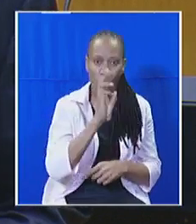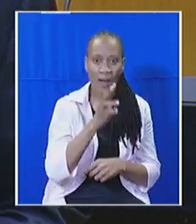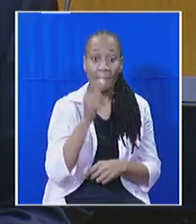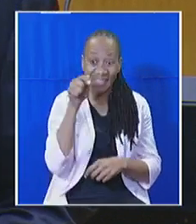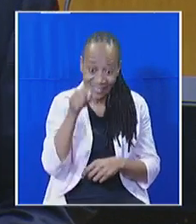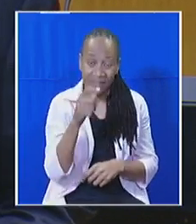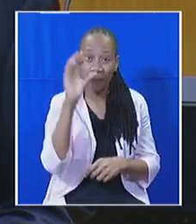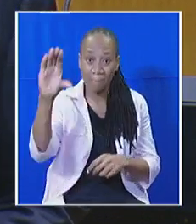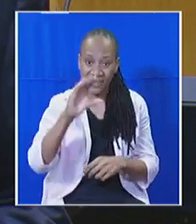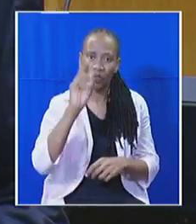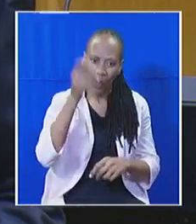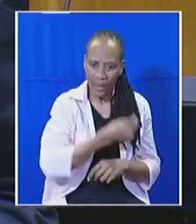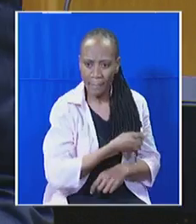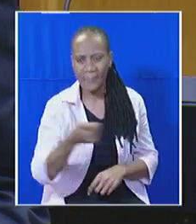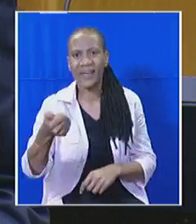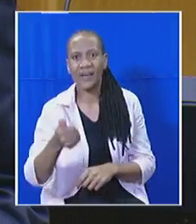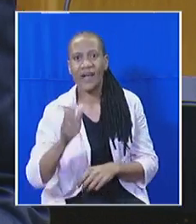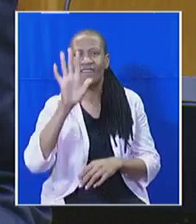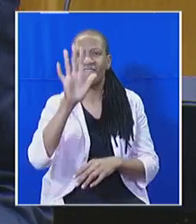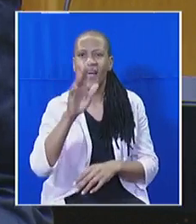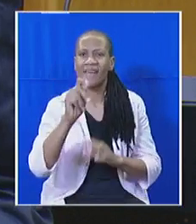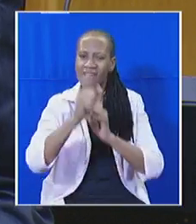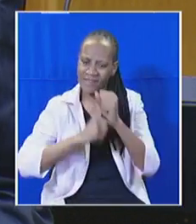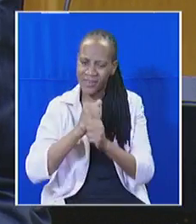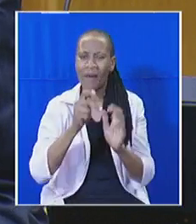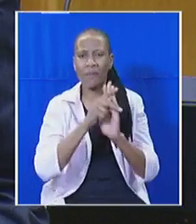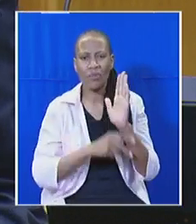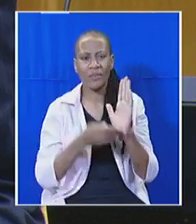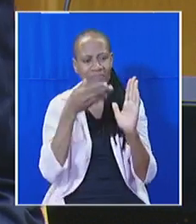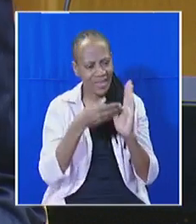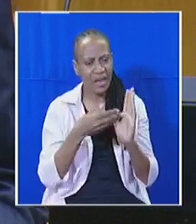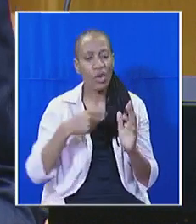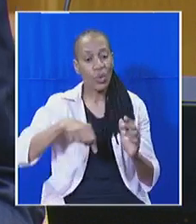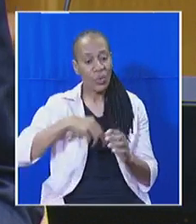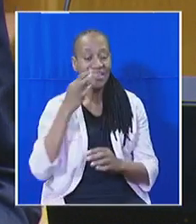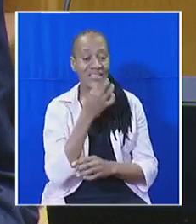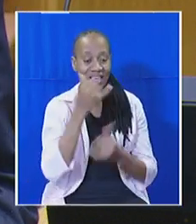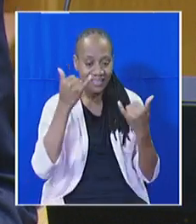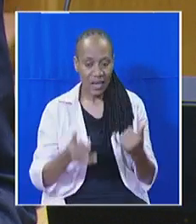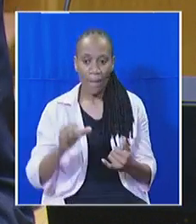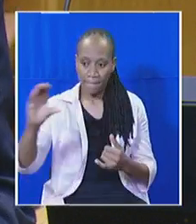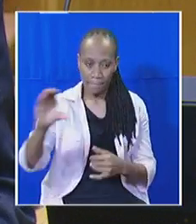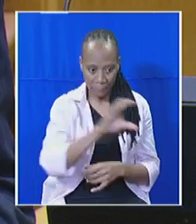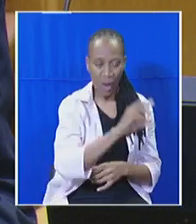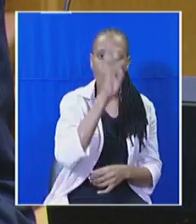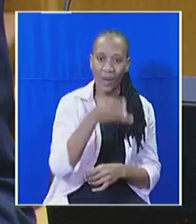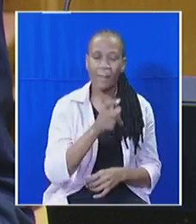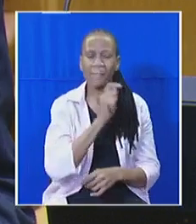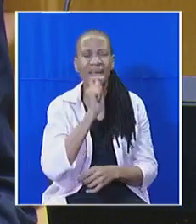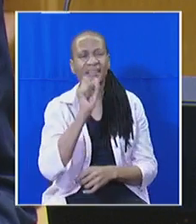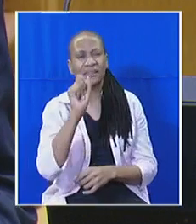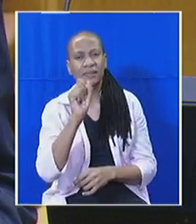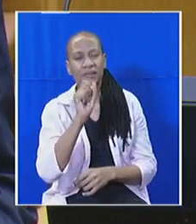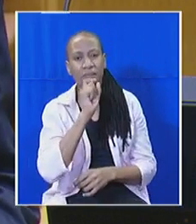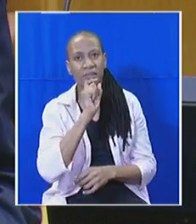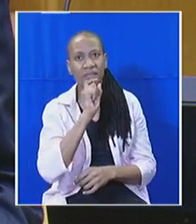returned in the outer years. It's a 5-year program. We are committing that we are not going to deduct from the